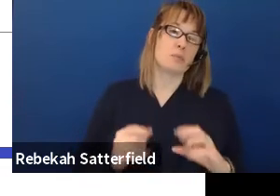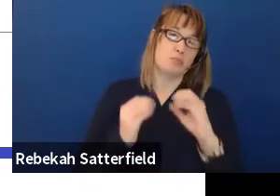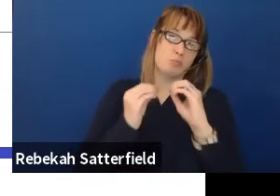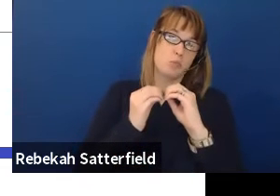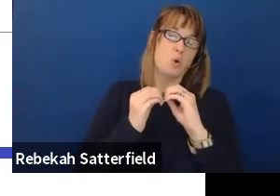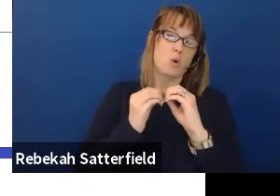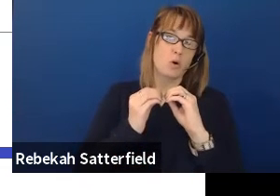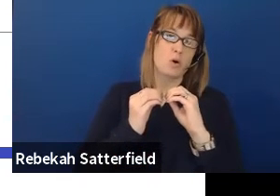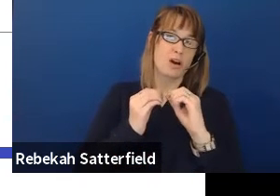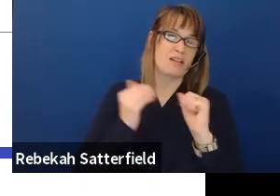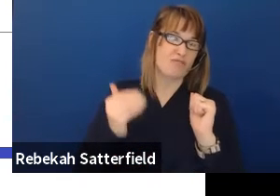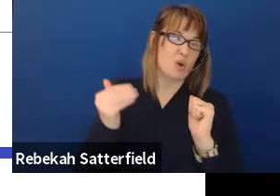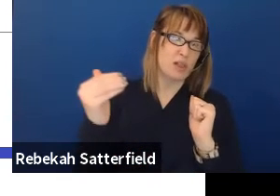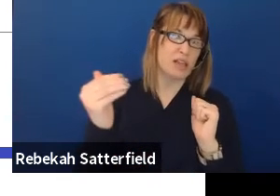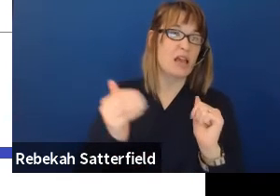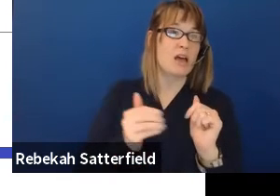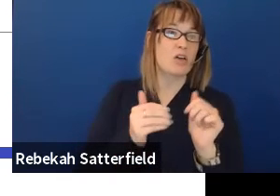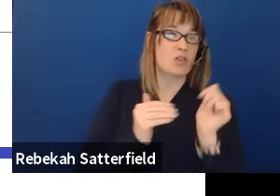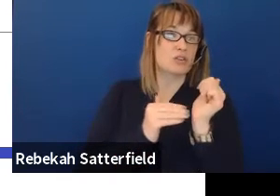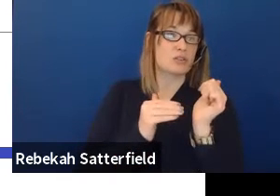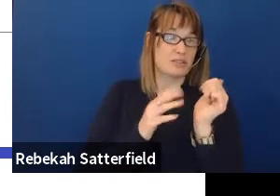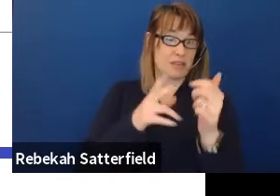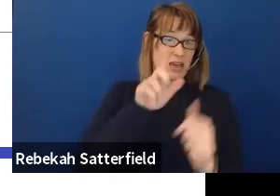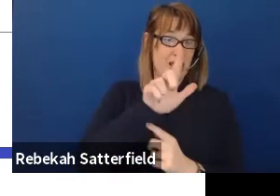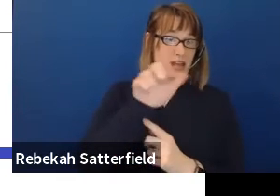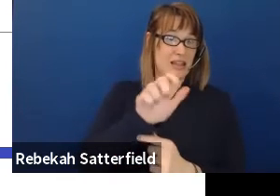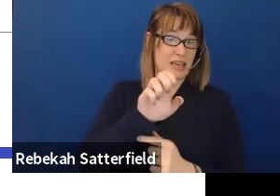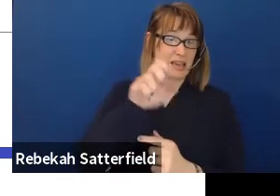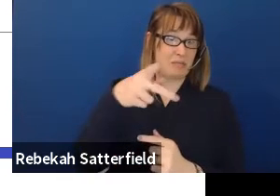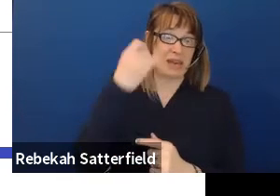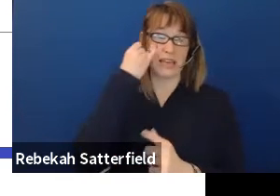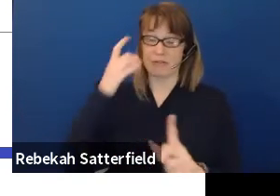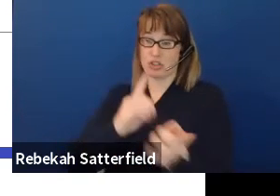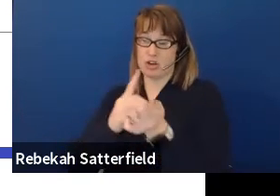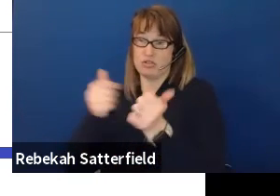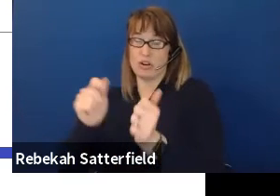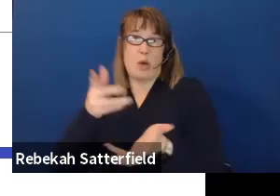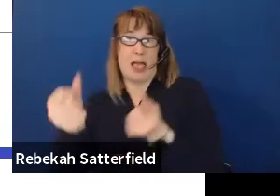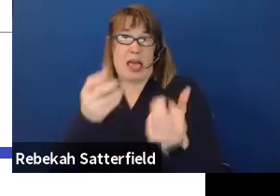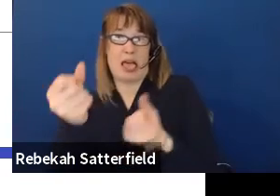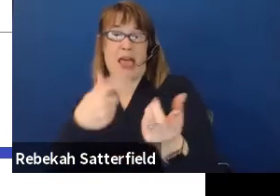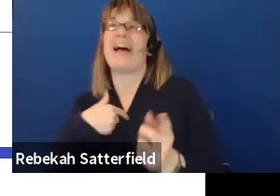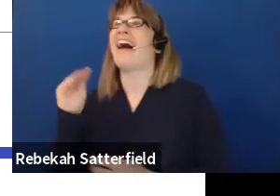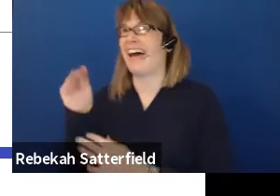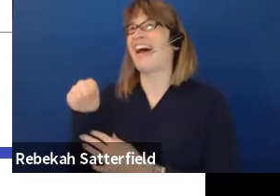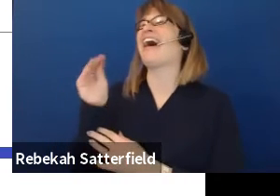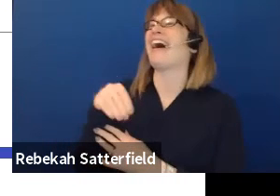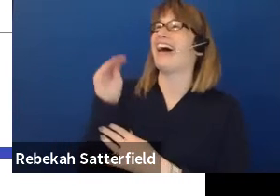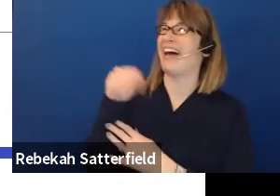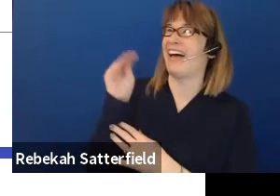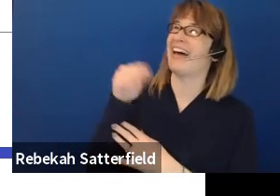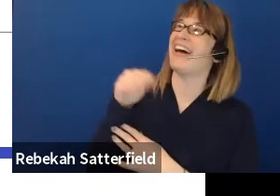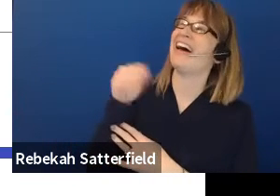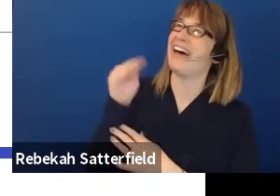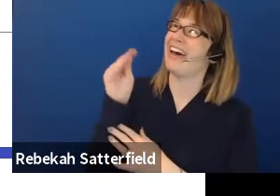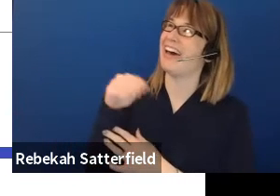the LEP will not let the provider know that they are not understanding. They will just sit there and nod their head and smile.